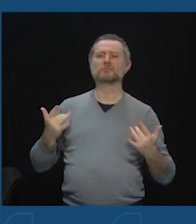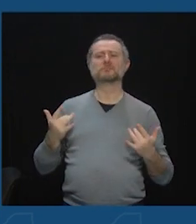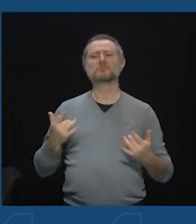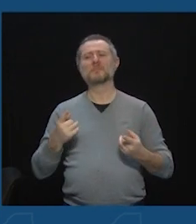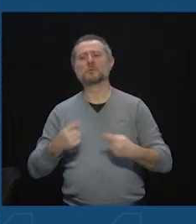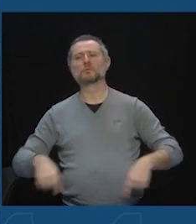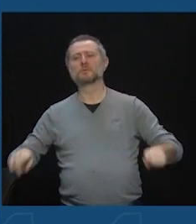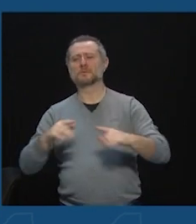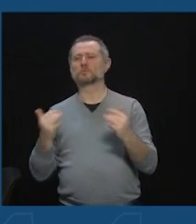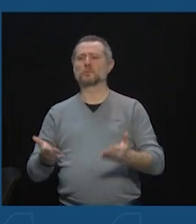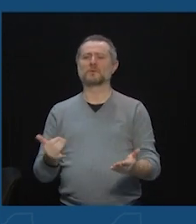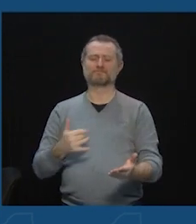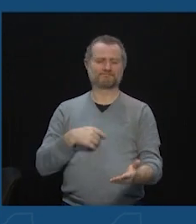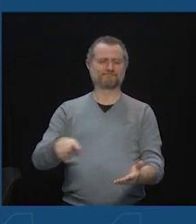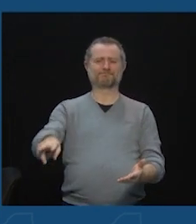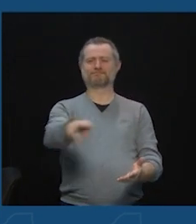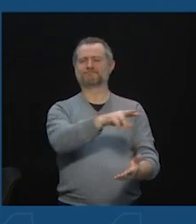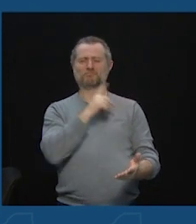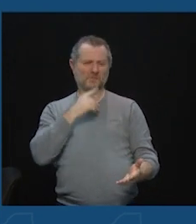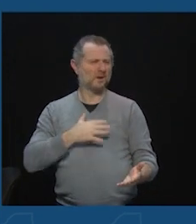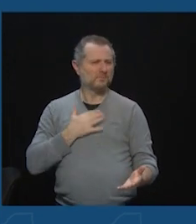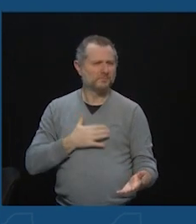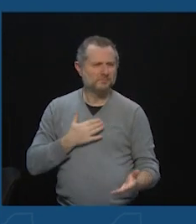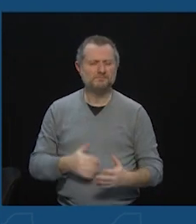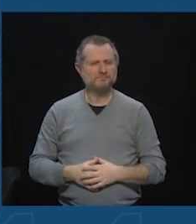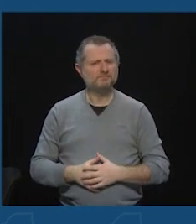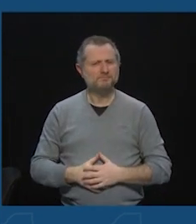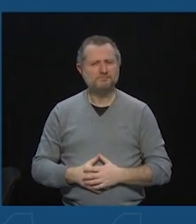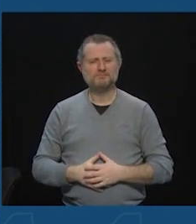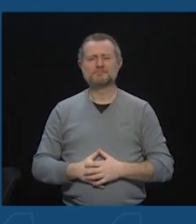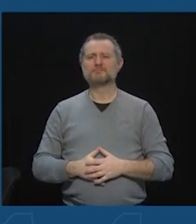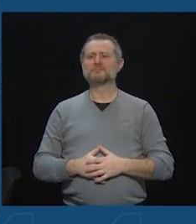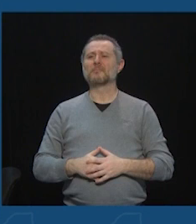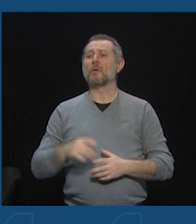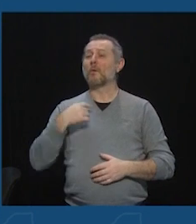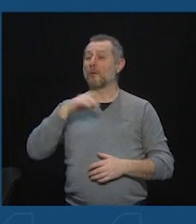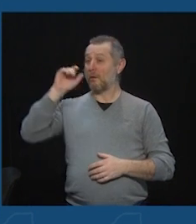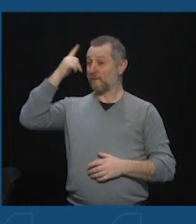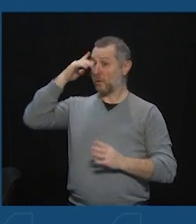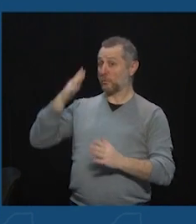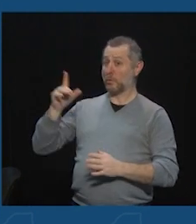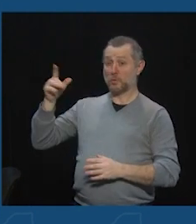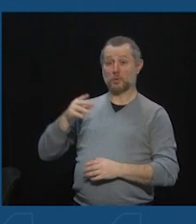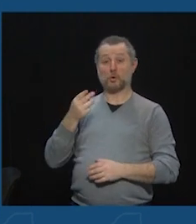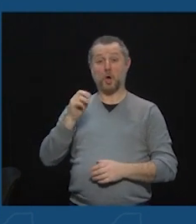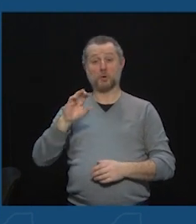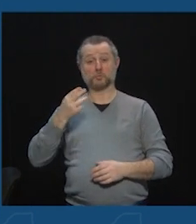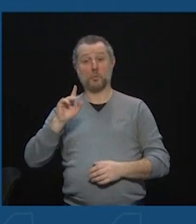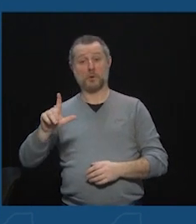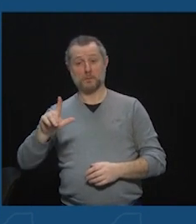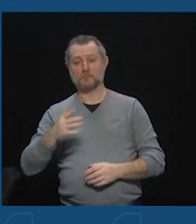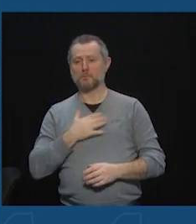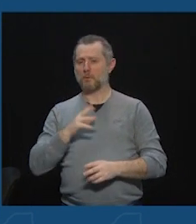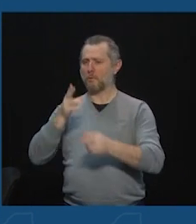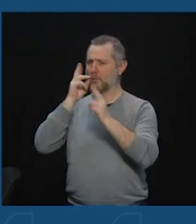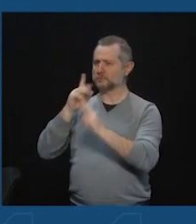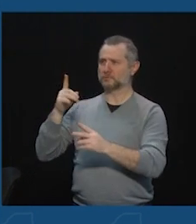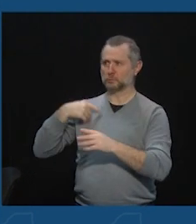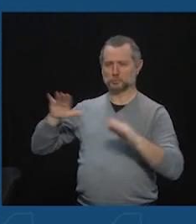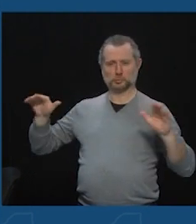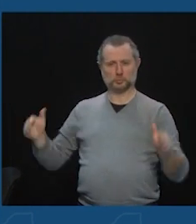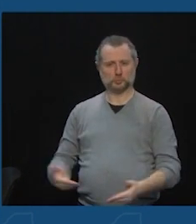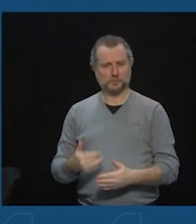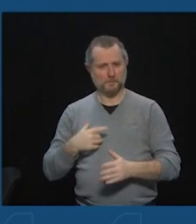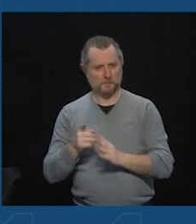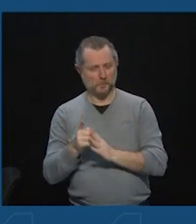today. So, under the leadership of Governor Hochul, who I have the great honor to introduce in a second, New